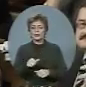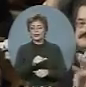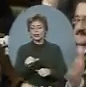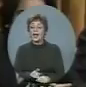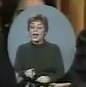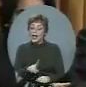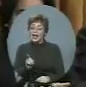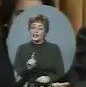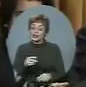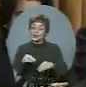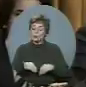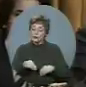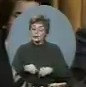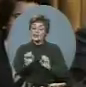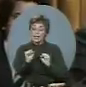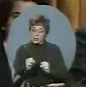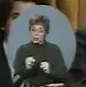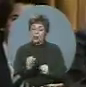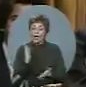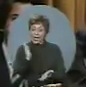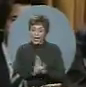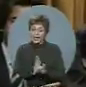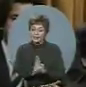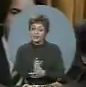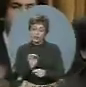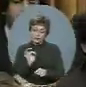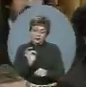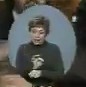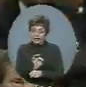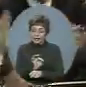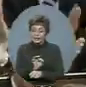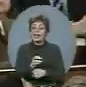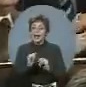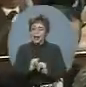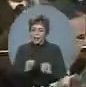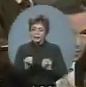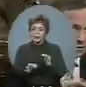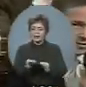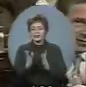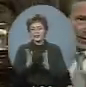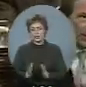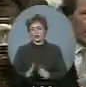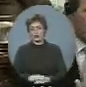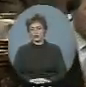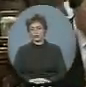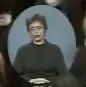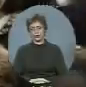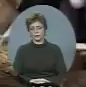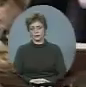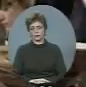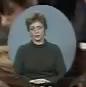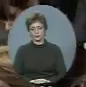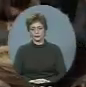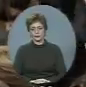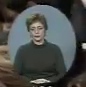and the police. Will the Prime Minister stop attacking the independence of the judiciary? The Right Honourable Prime